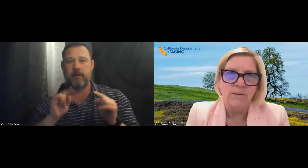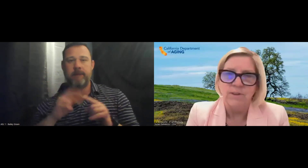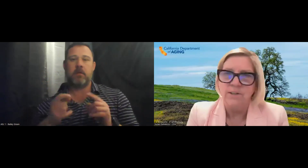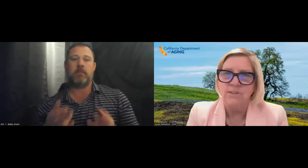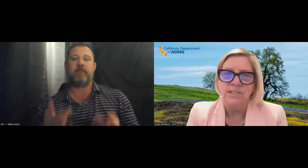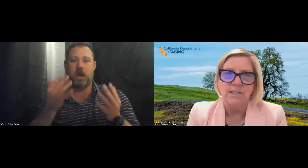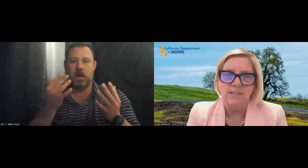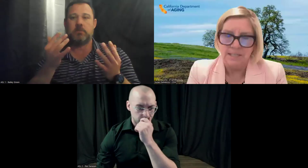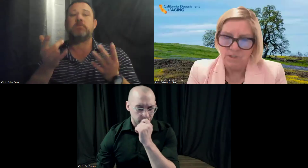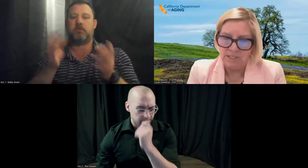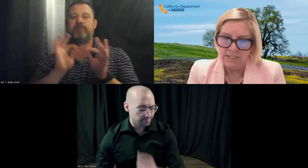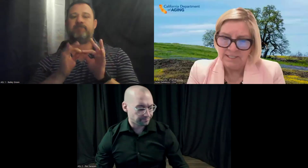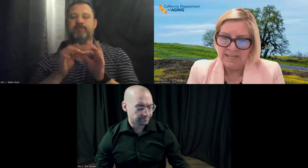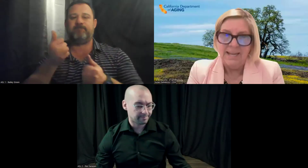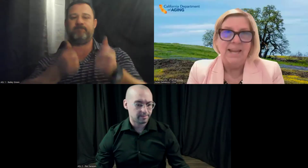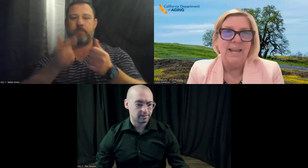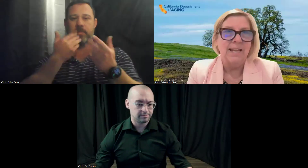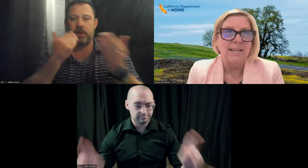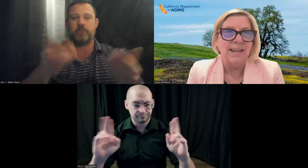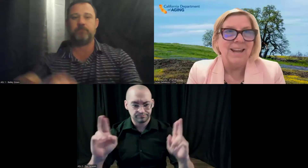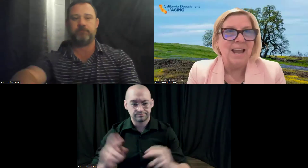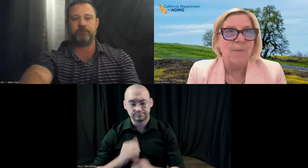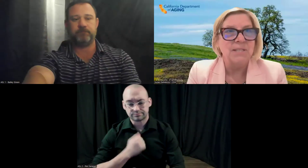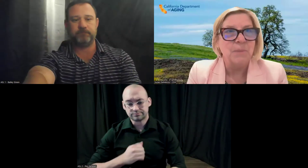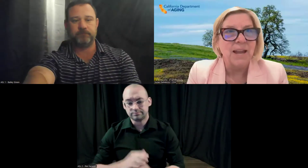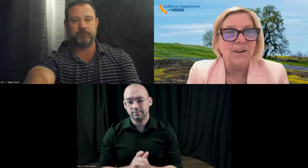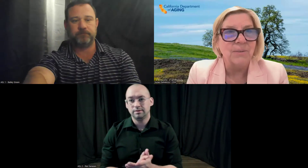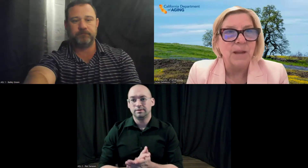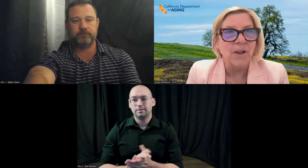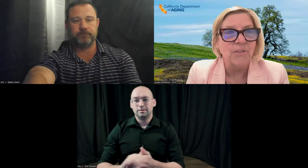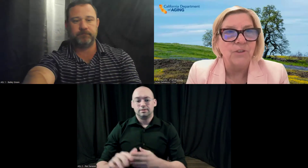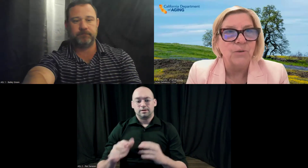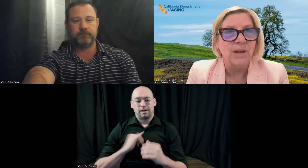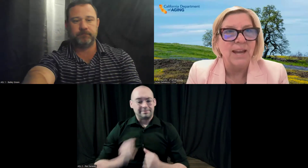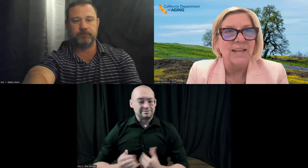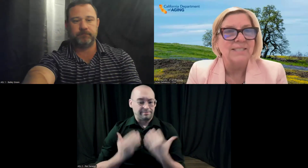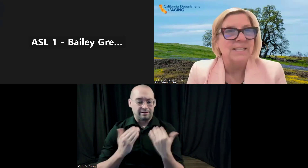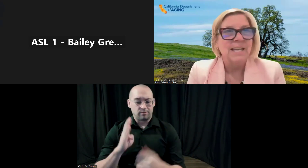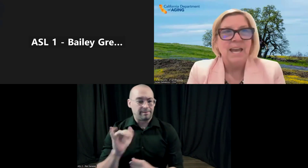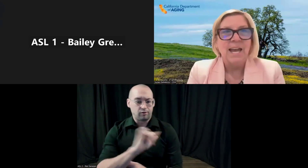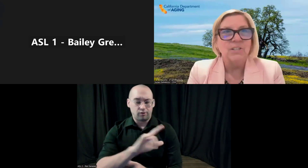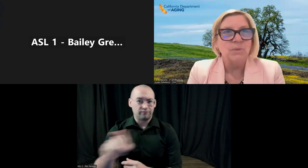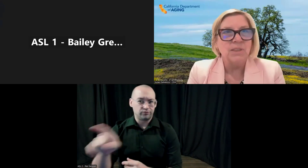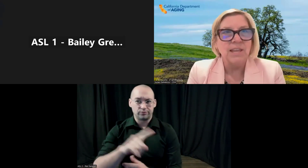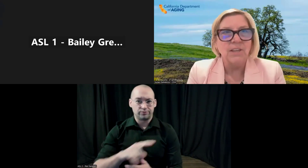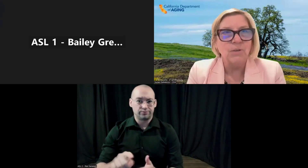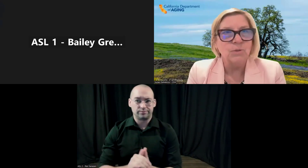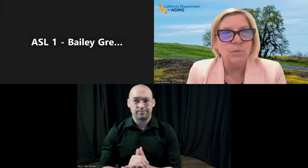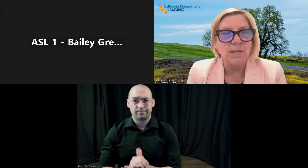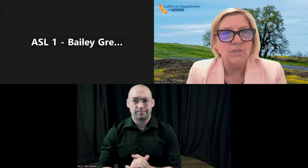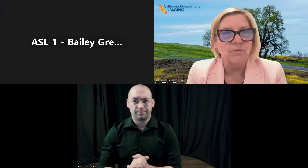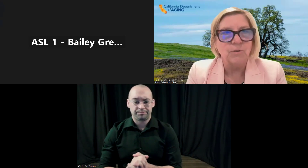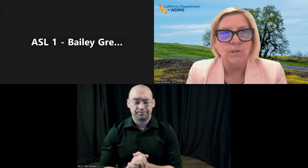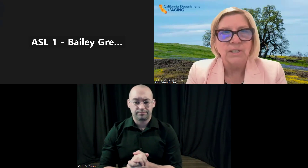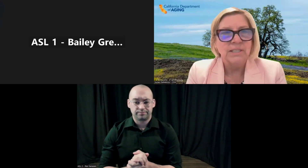devastating wildfires in Los Angeles. And yet I'm inspired by all of you. And I just want to thank you